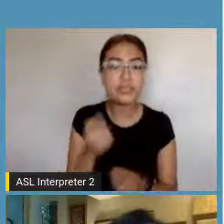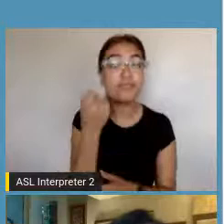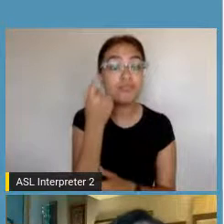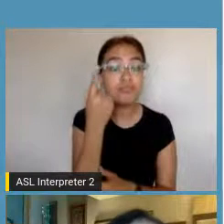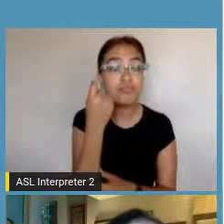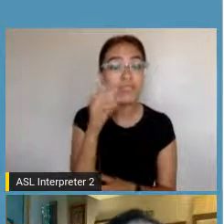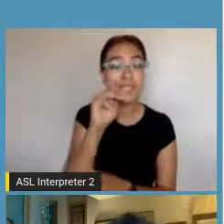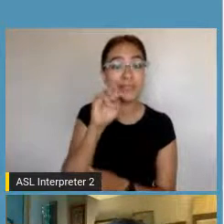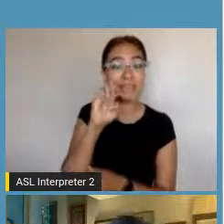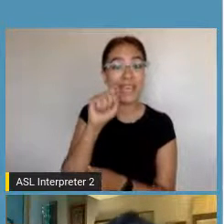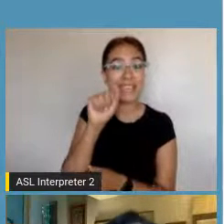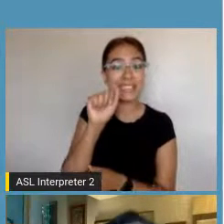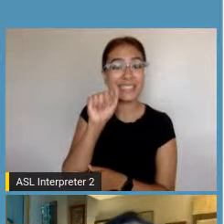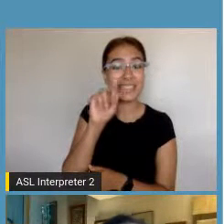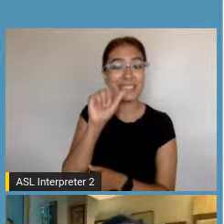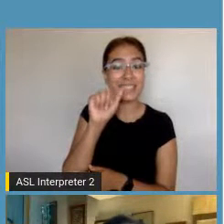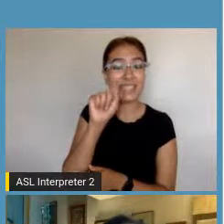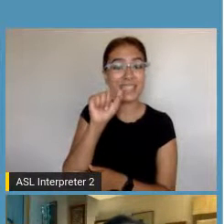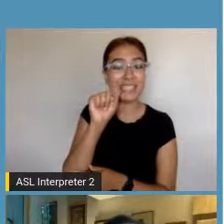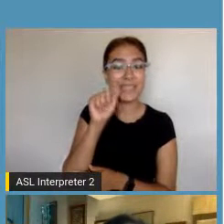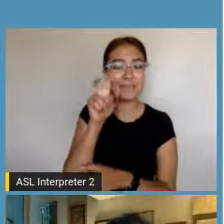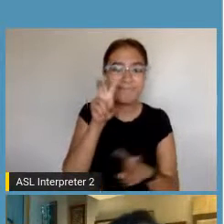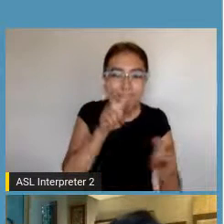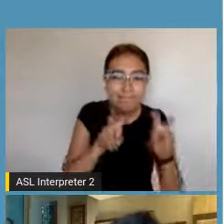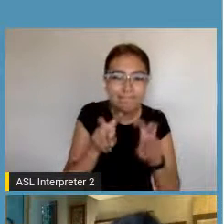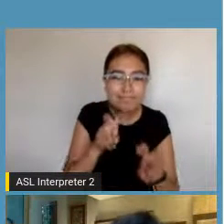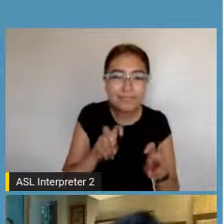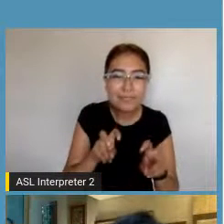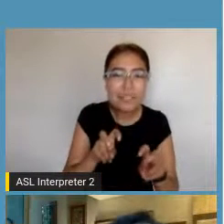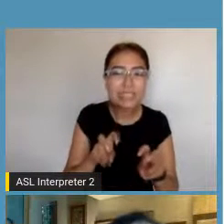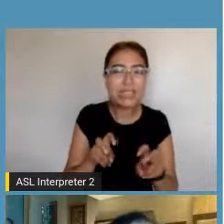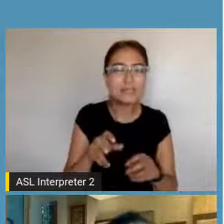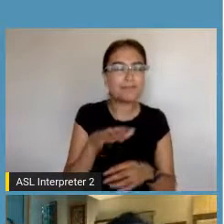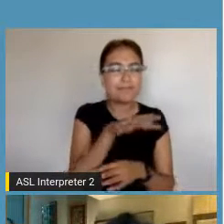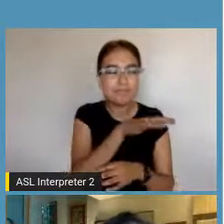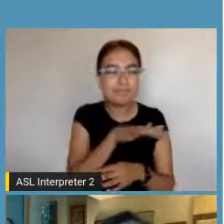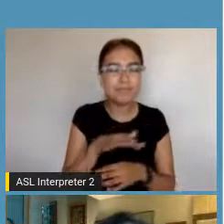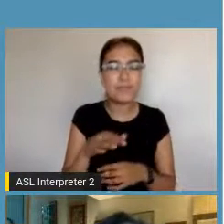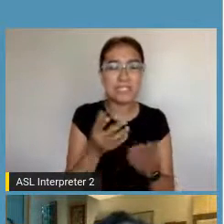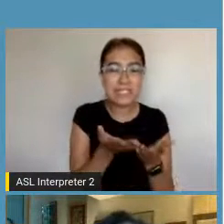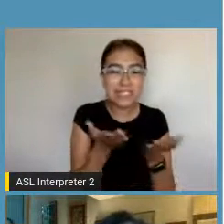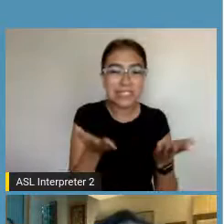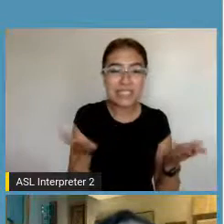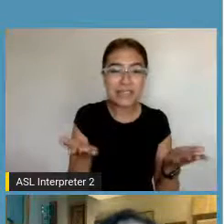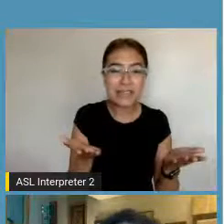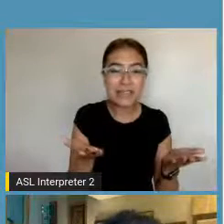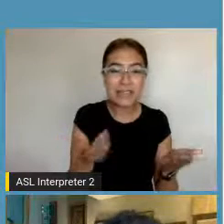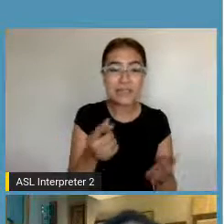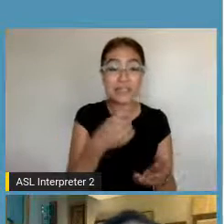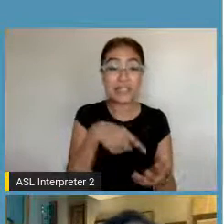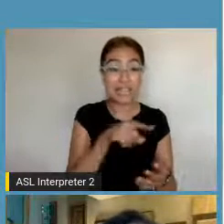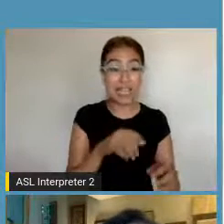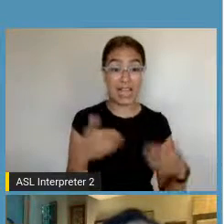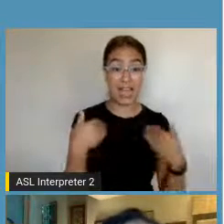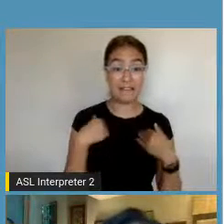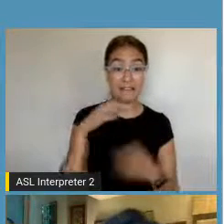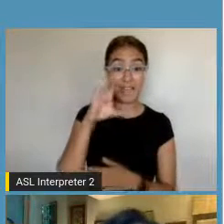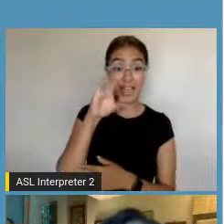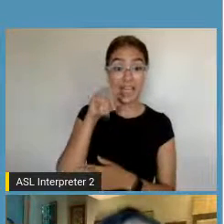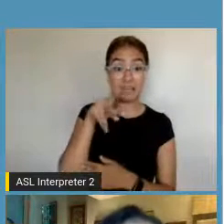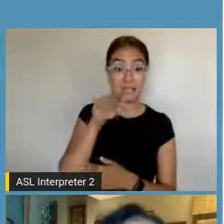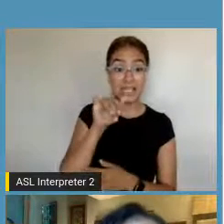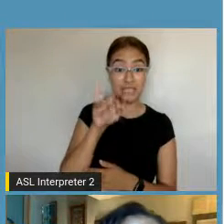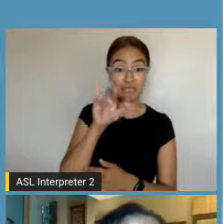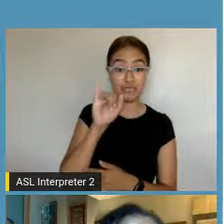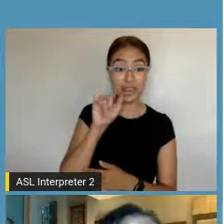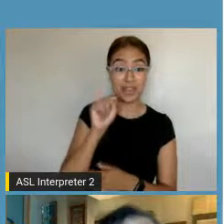metadata? Have you assessed the condition for materials for conversion? Are they copyrighted? Do you have permission? Is that